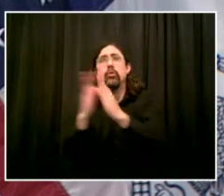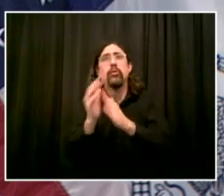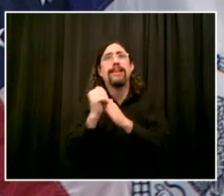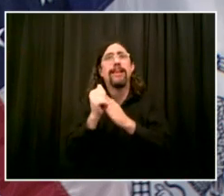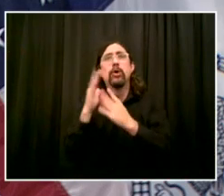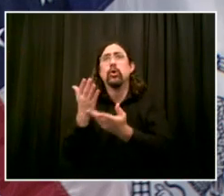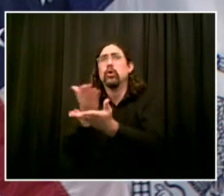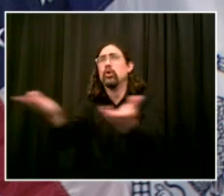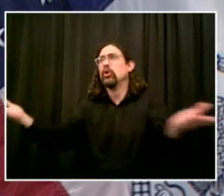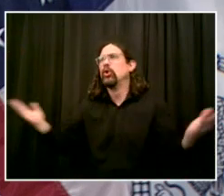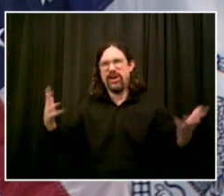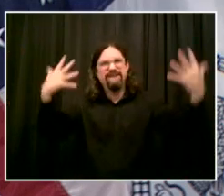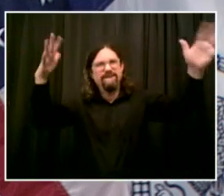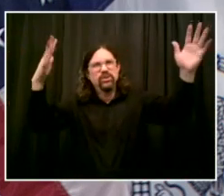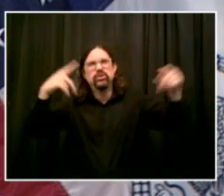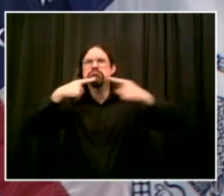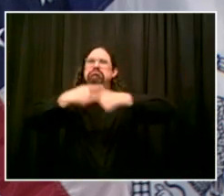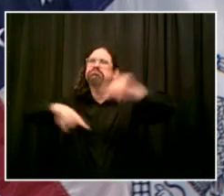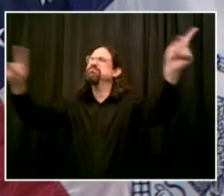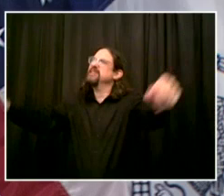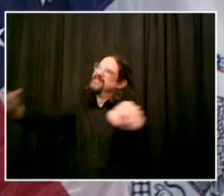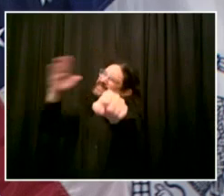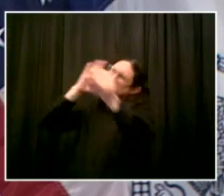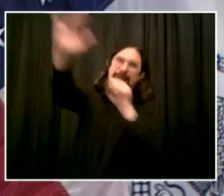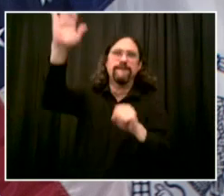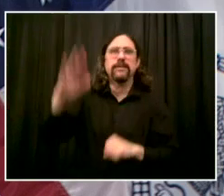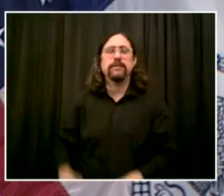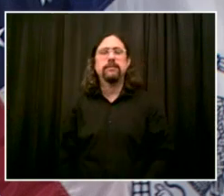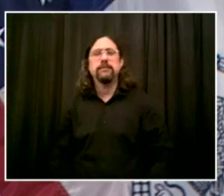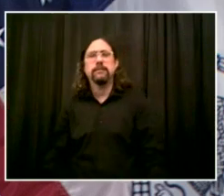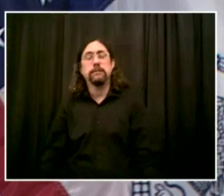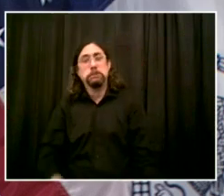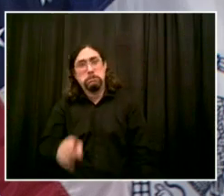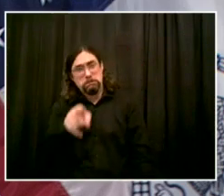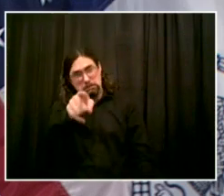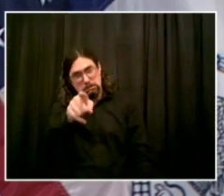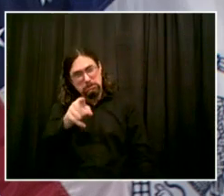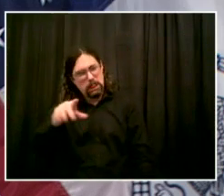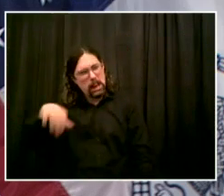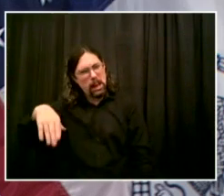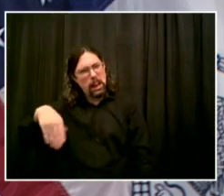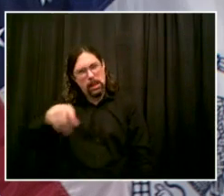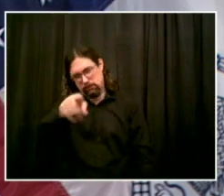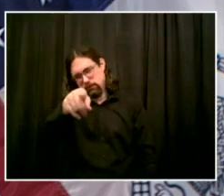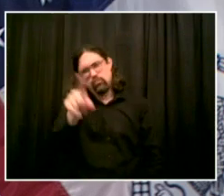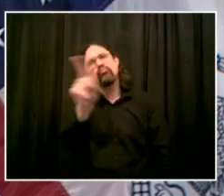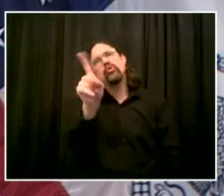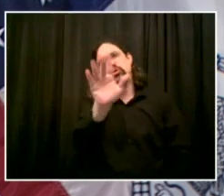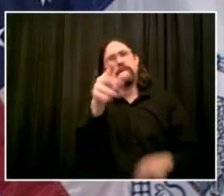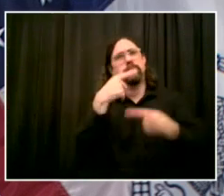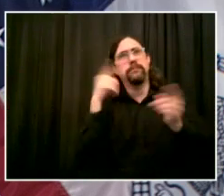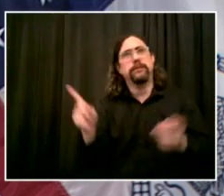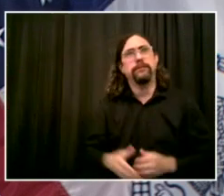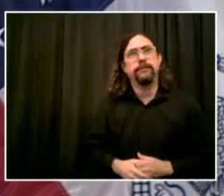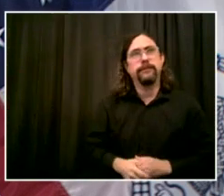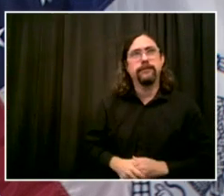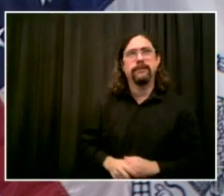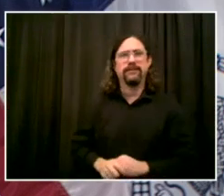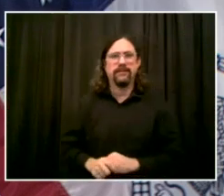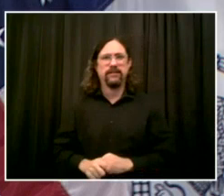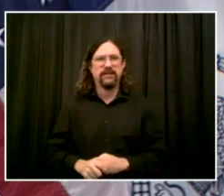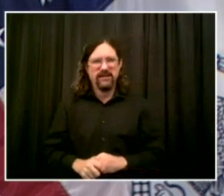say it again. The violence has to stop. It is not acceptable, and we're going to beat it back. I've really made that clear